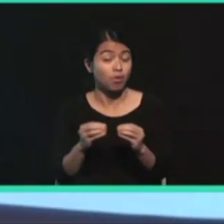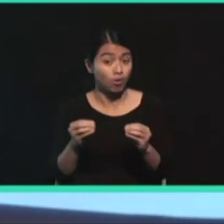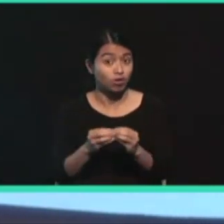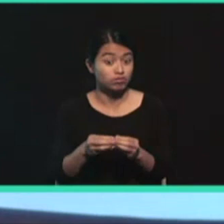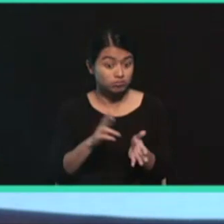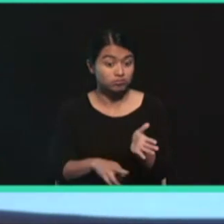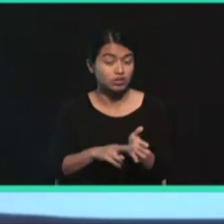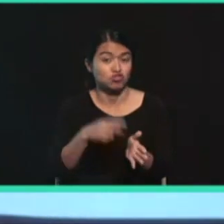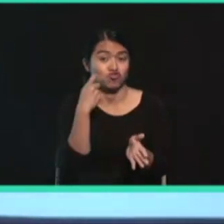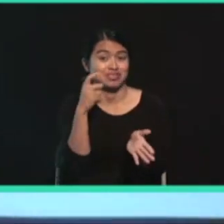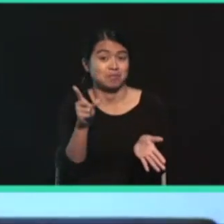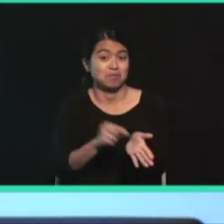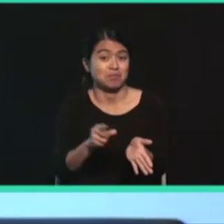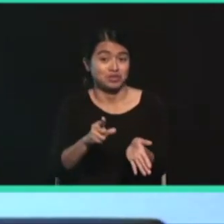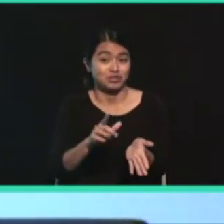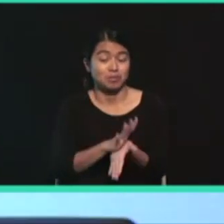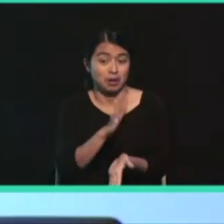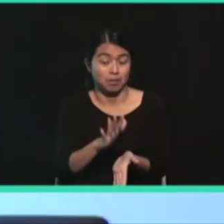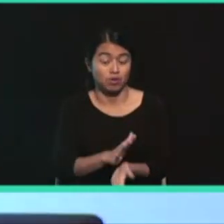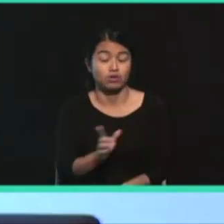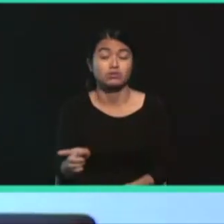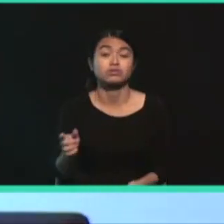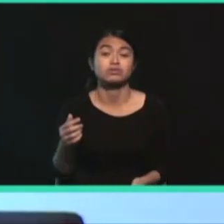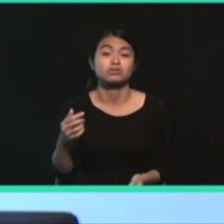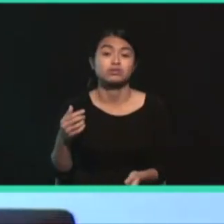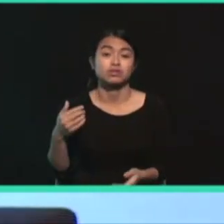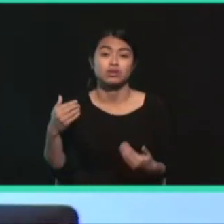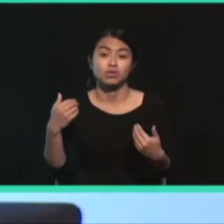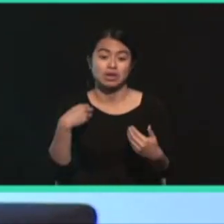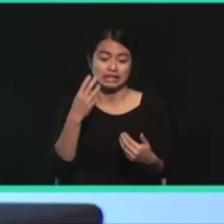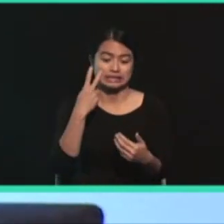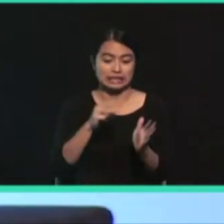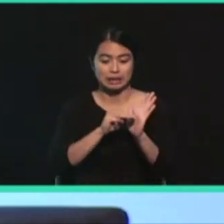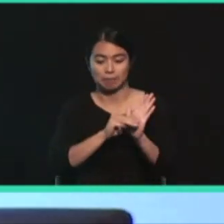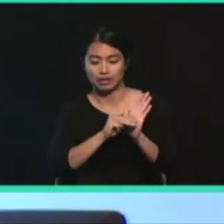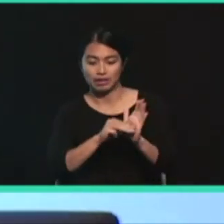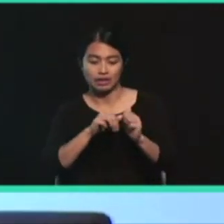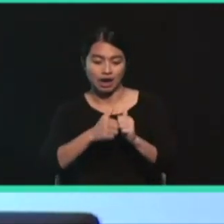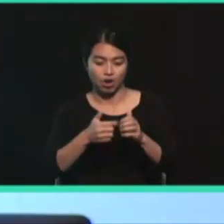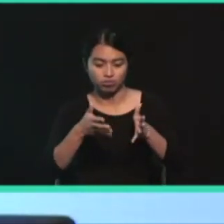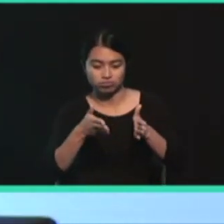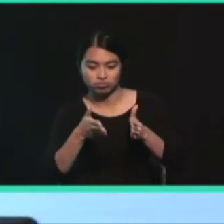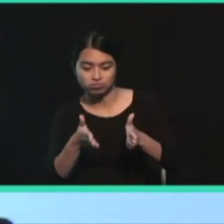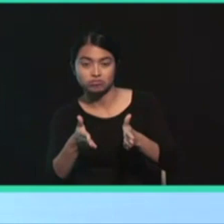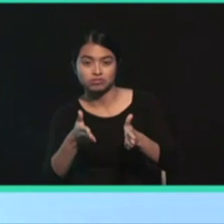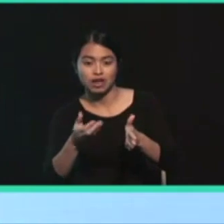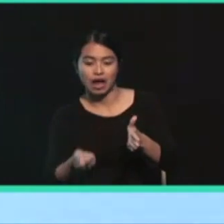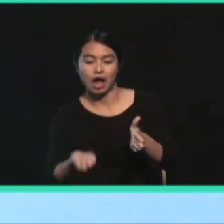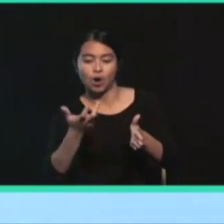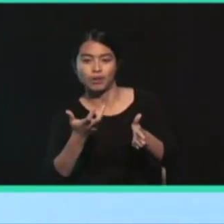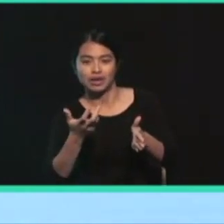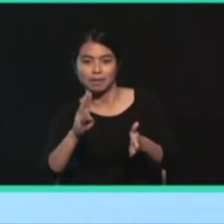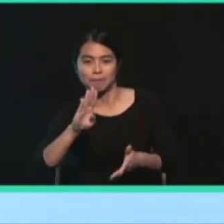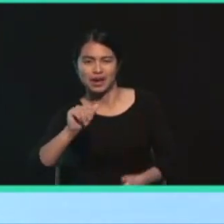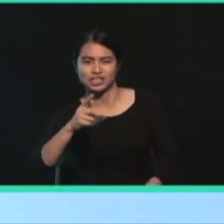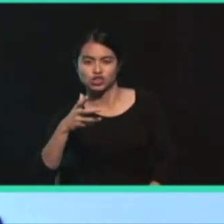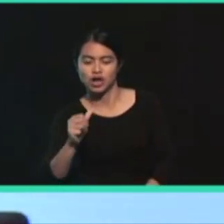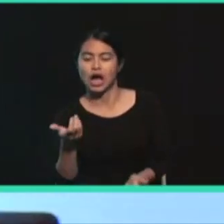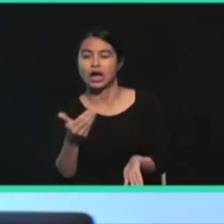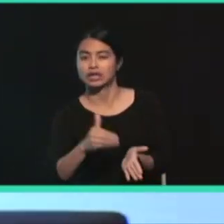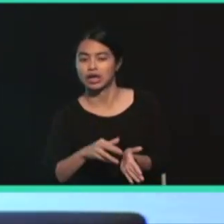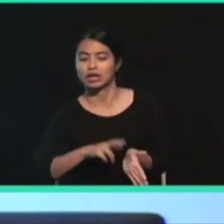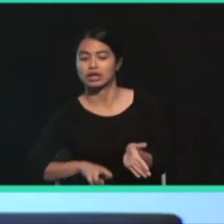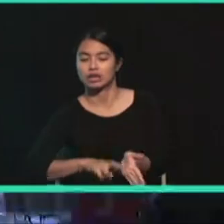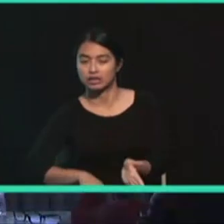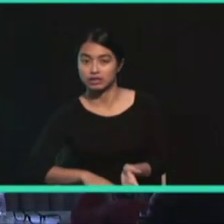published paper in Nature, and they did some metagenomic methods looking at the number of bacteria again. And through this